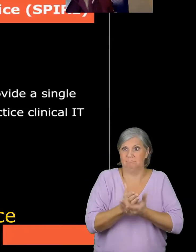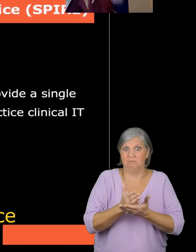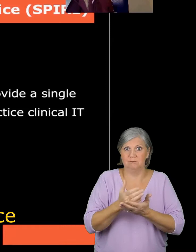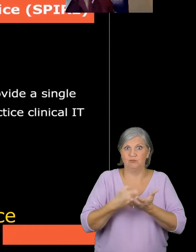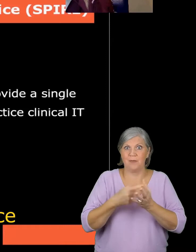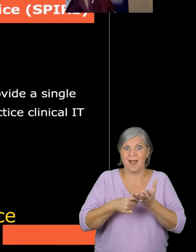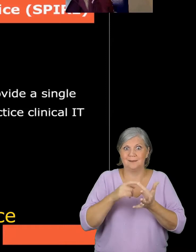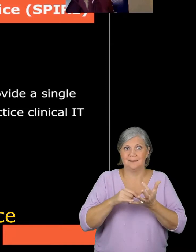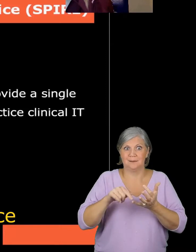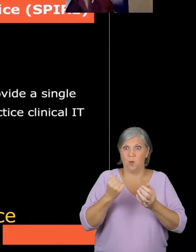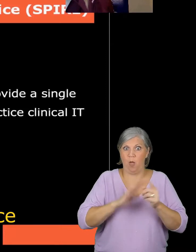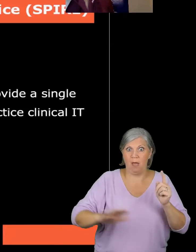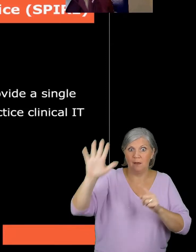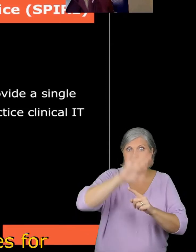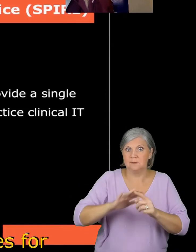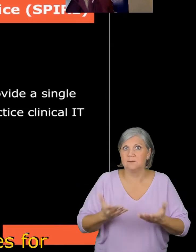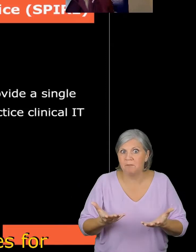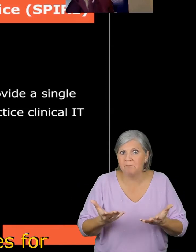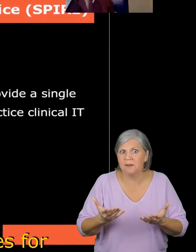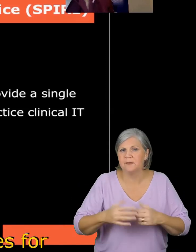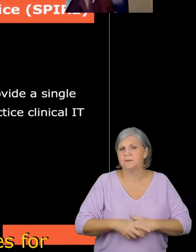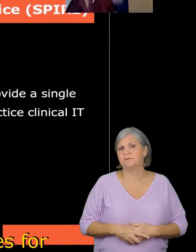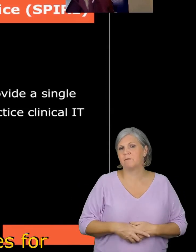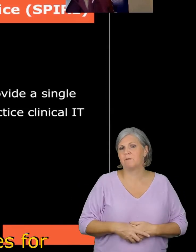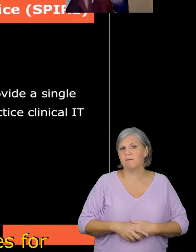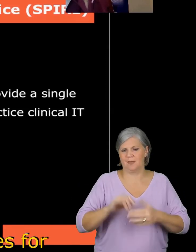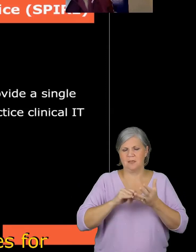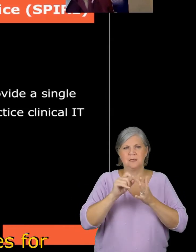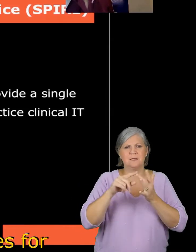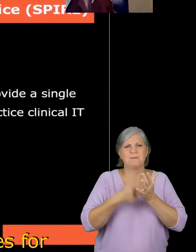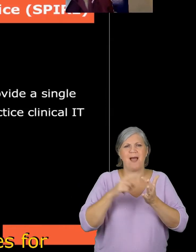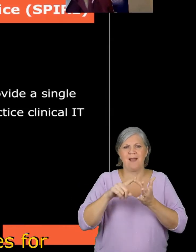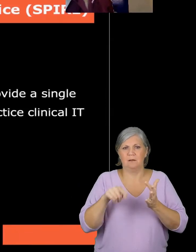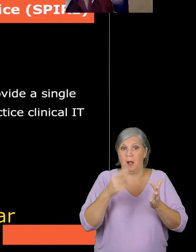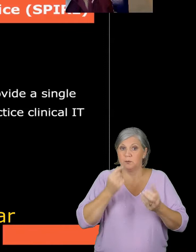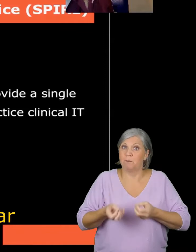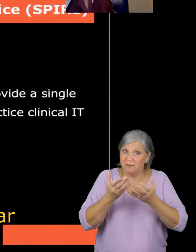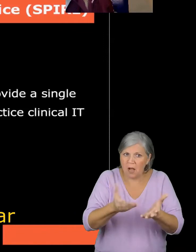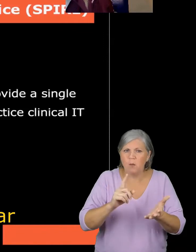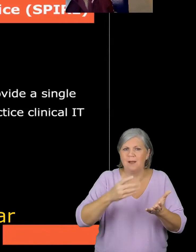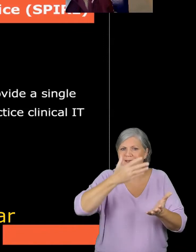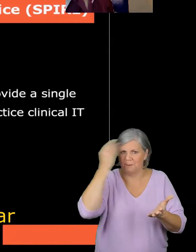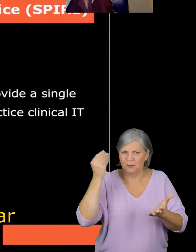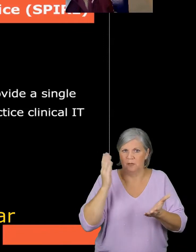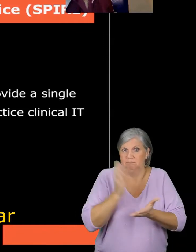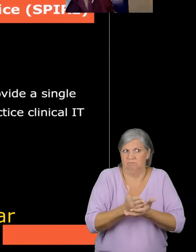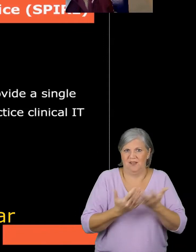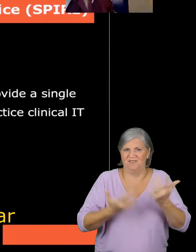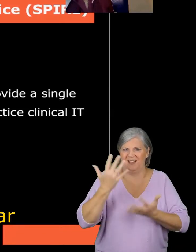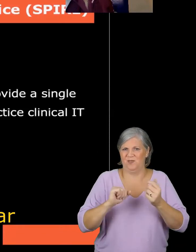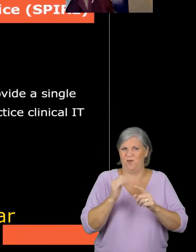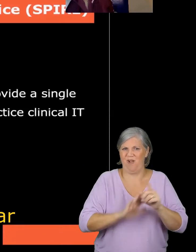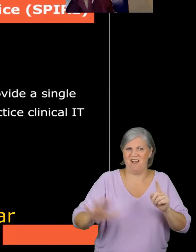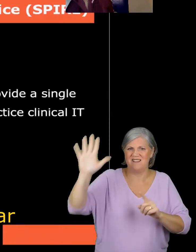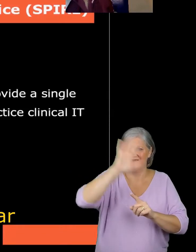prevalence rates in Scotland. SPIRE was able to provide dementia prevalence figures for Scotland for a 3-year period,